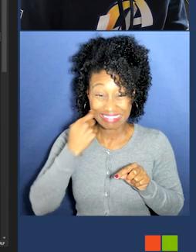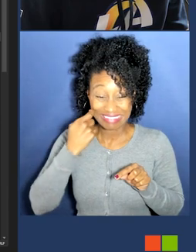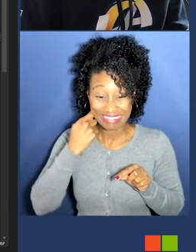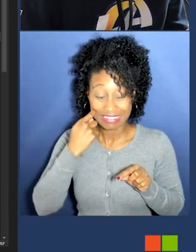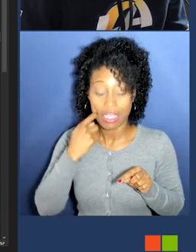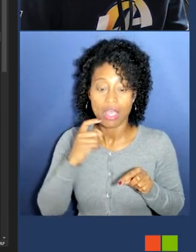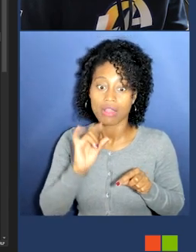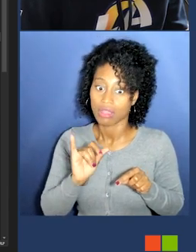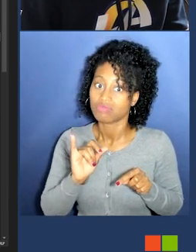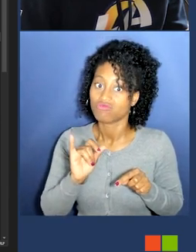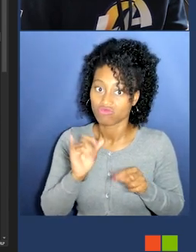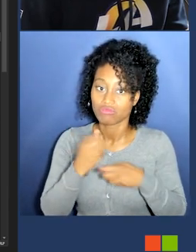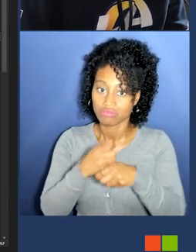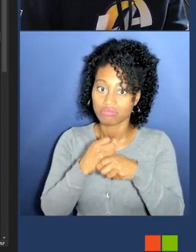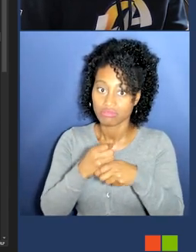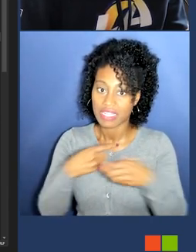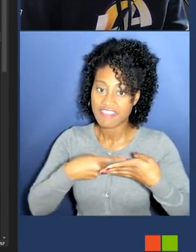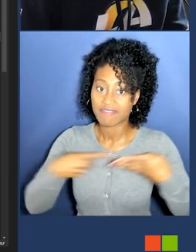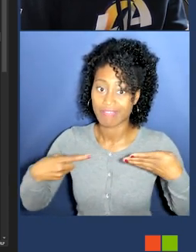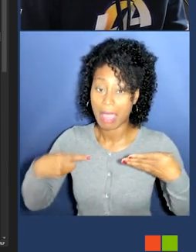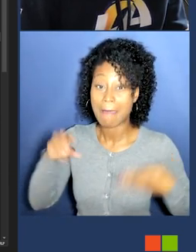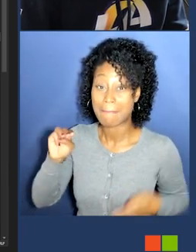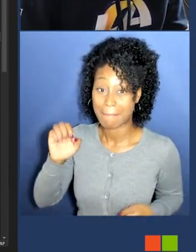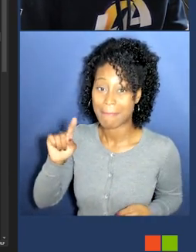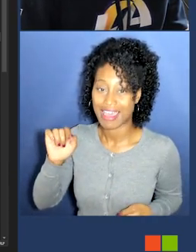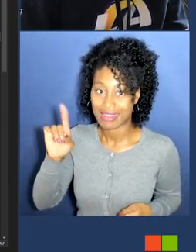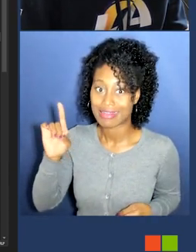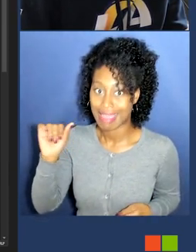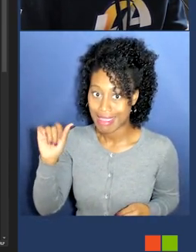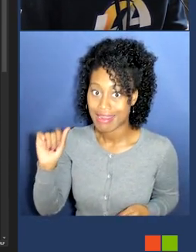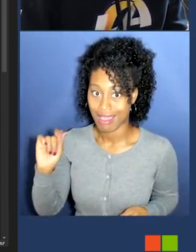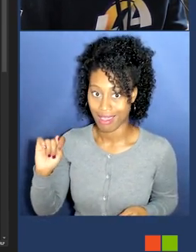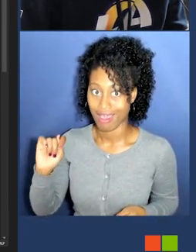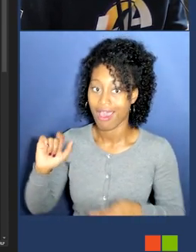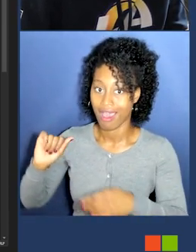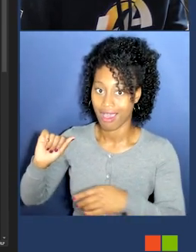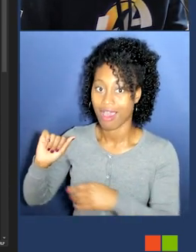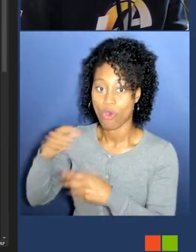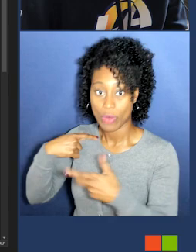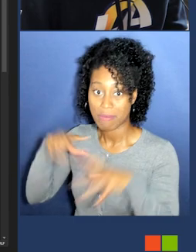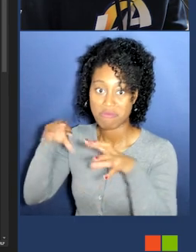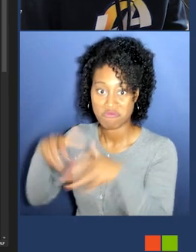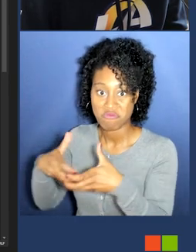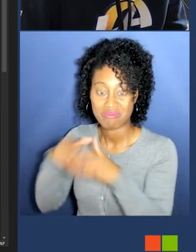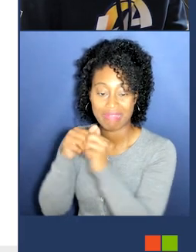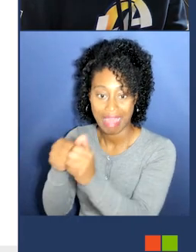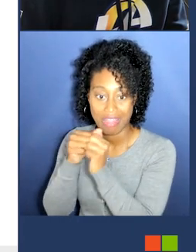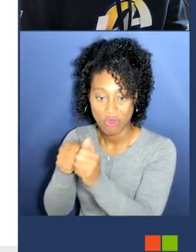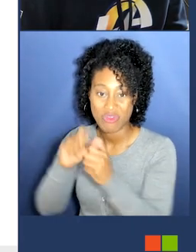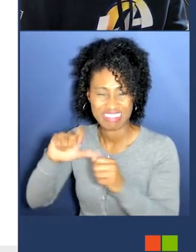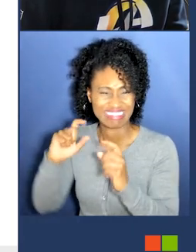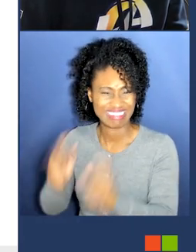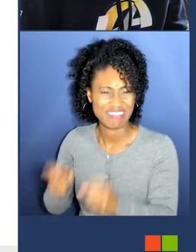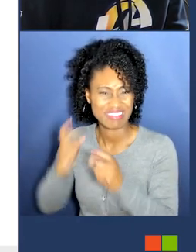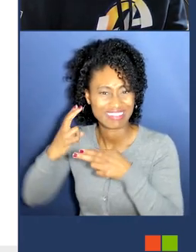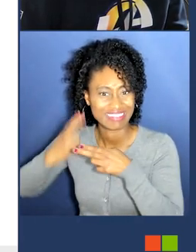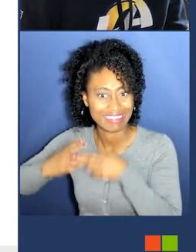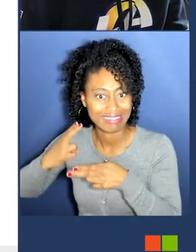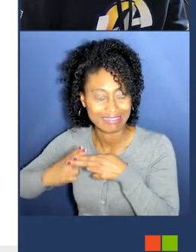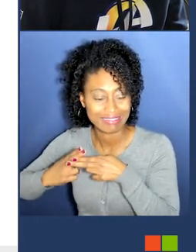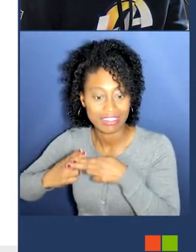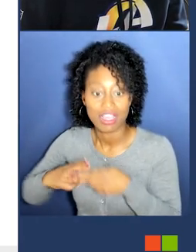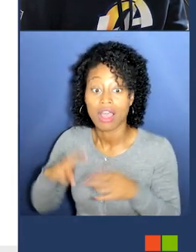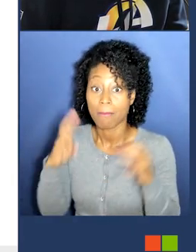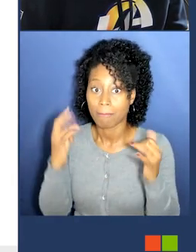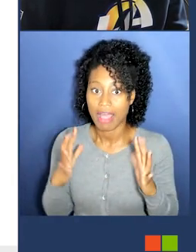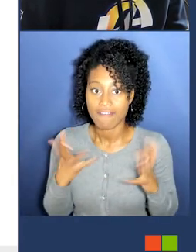the event. So this is metadata we put together. We give it a name. So player finished match. This is what we saw in